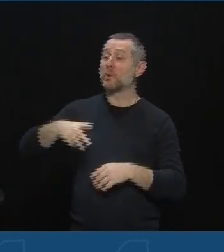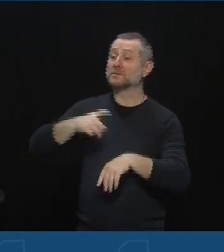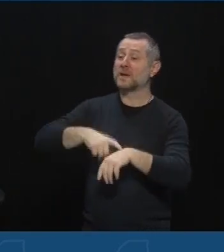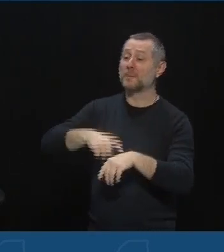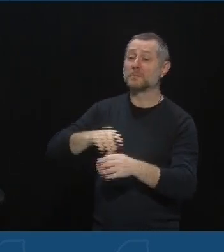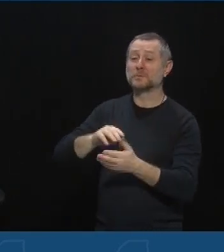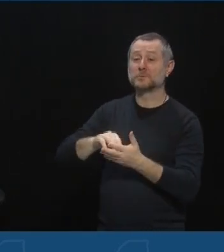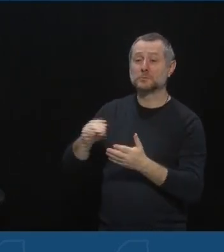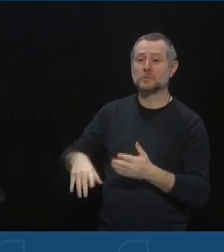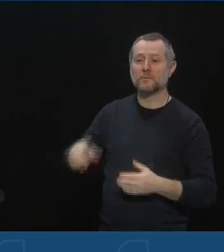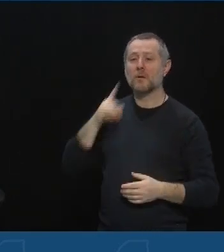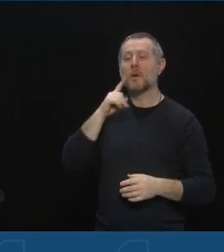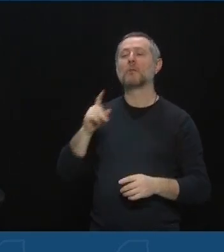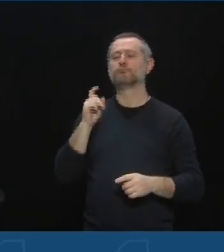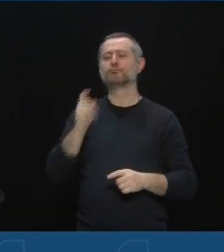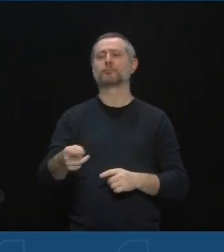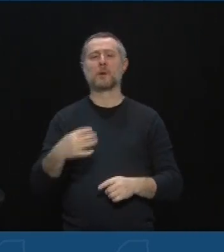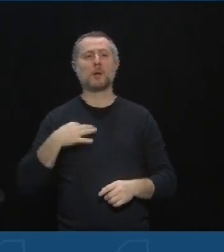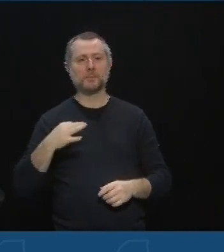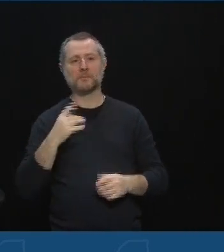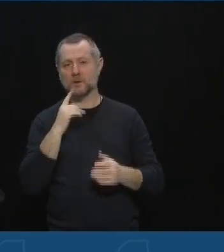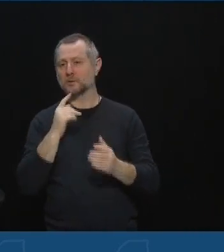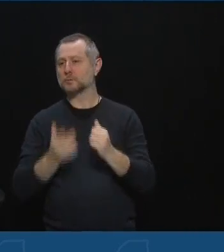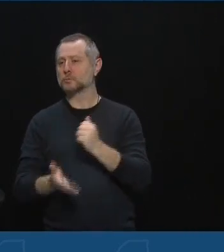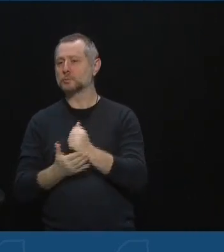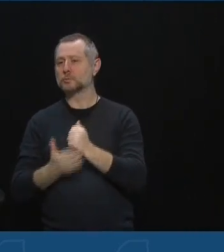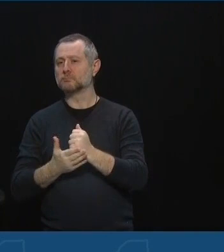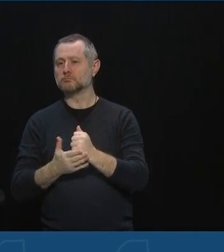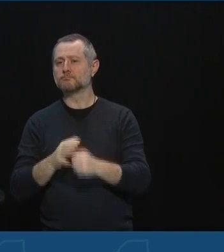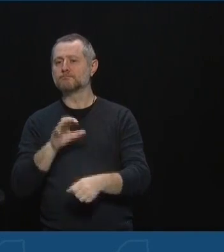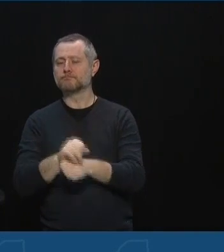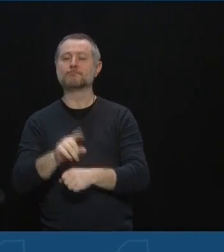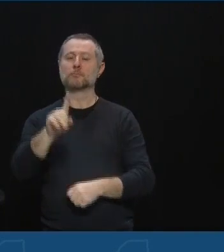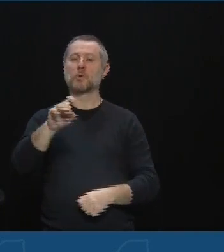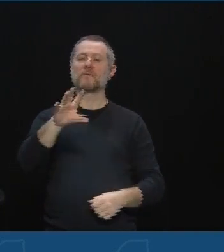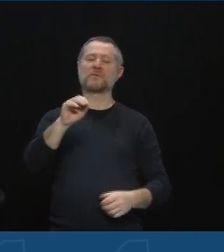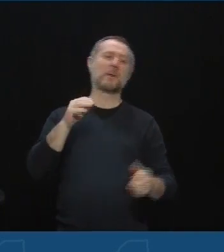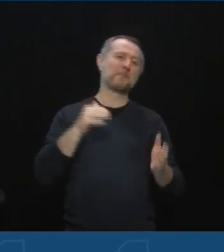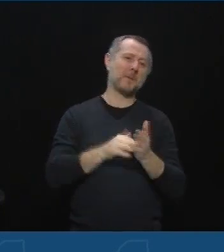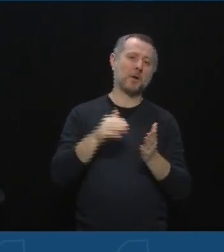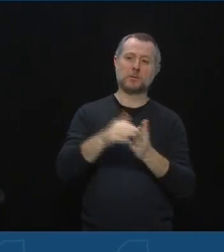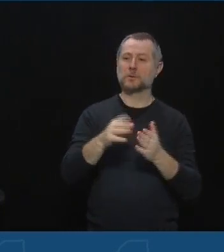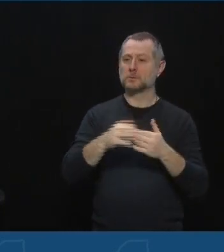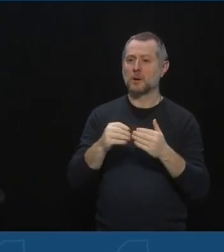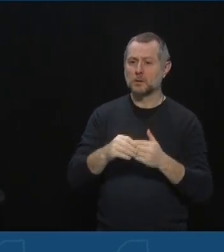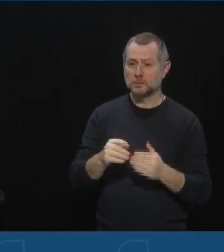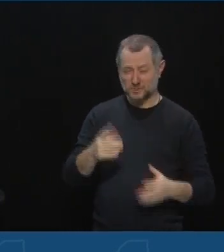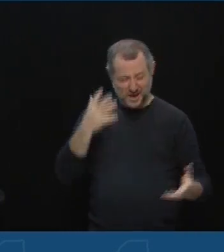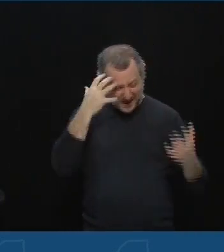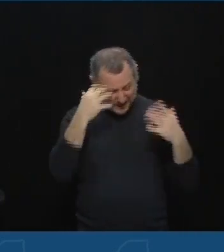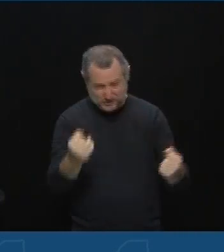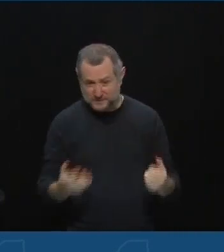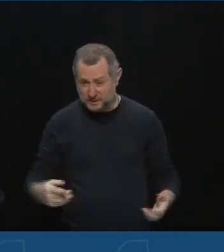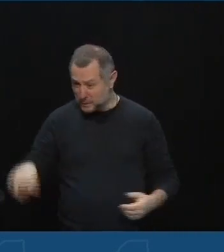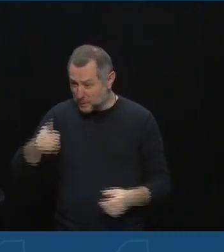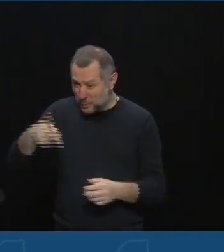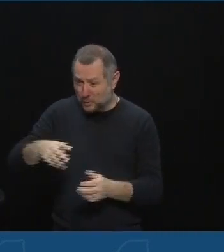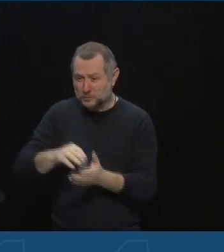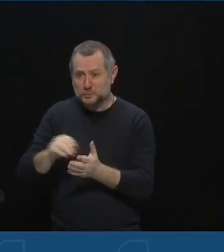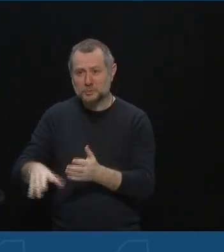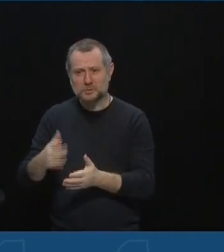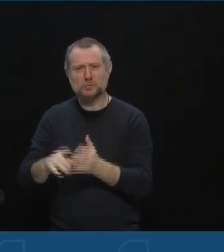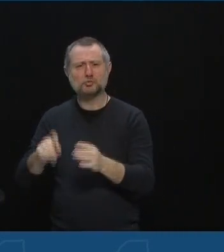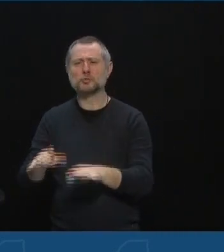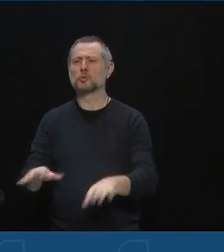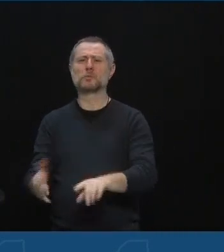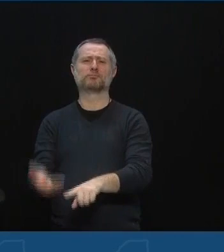eligibility for tuition assistance. So $150 million will help make that happen. It's common sense. It should have been happening all along, and we're going to do that in this year's